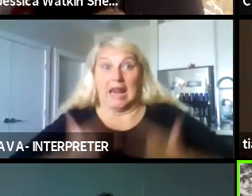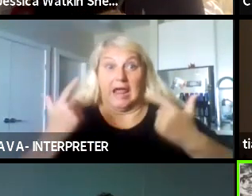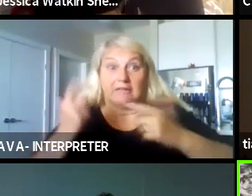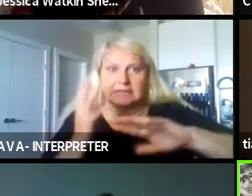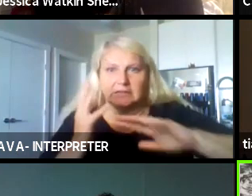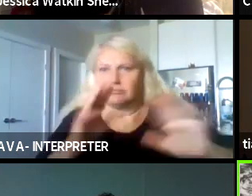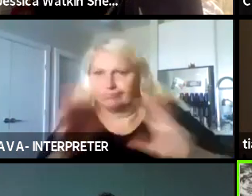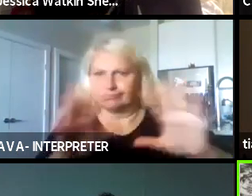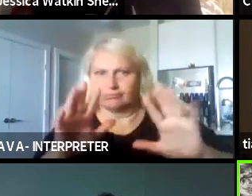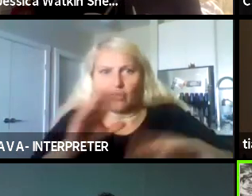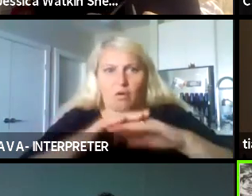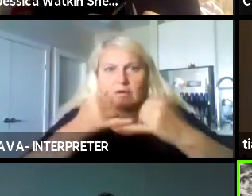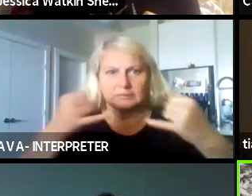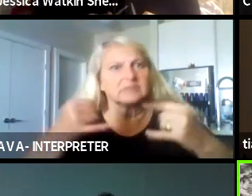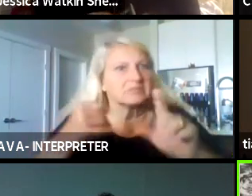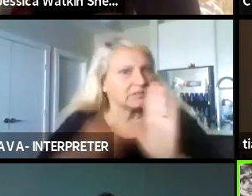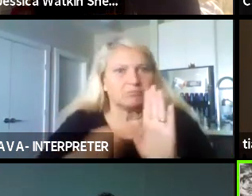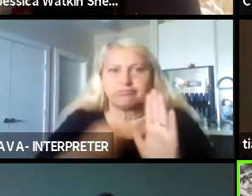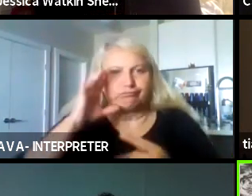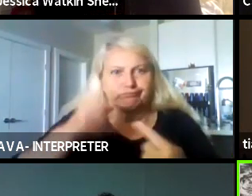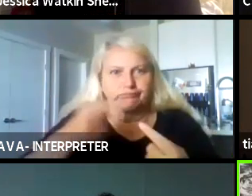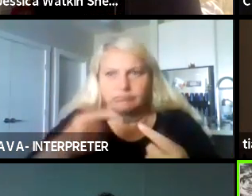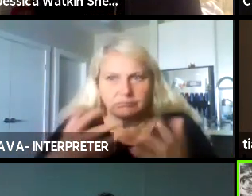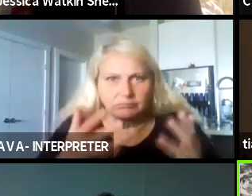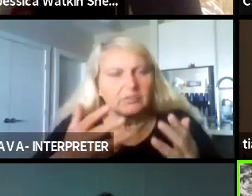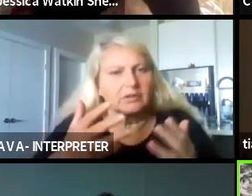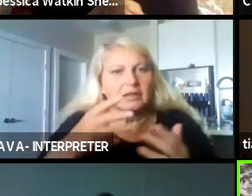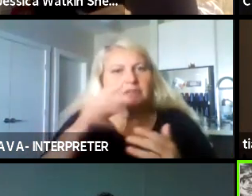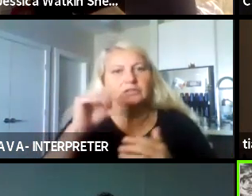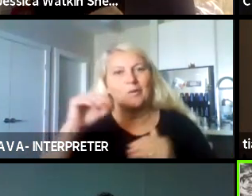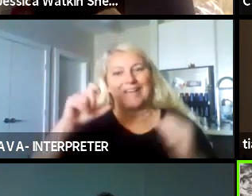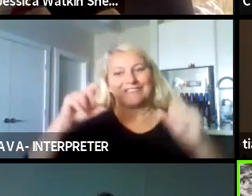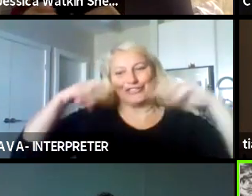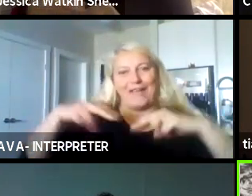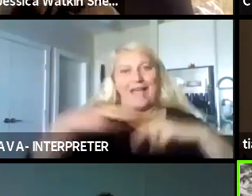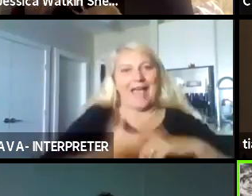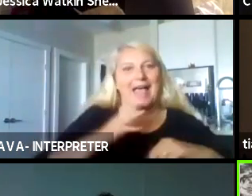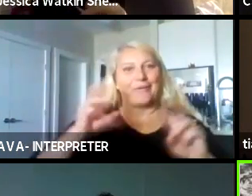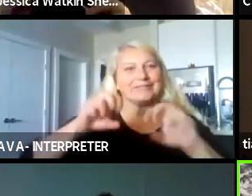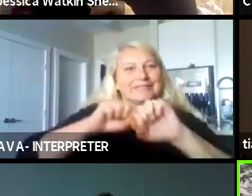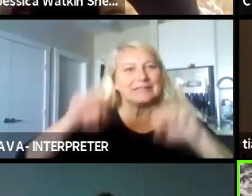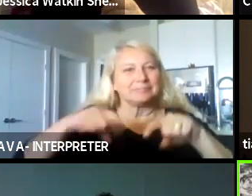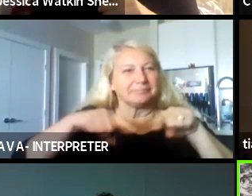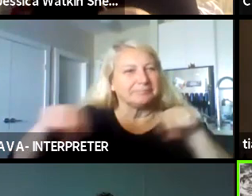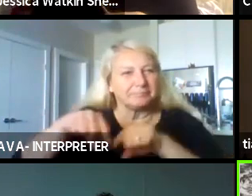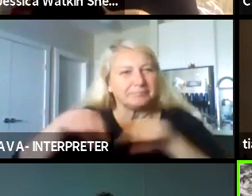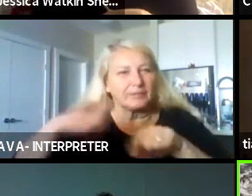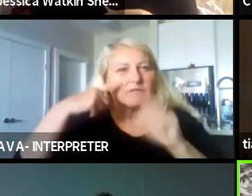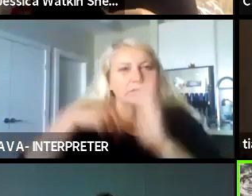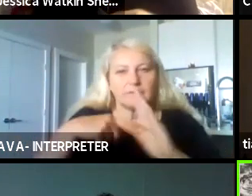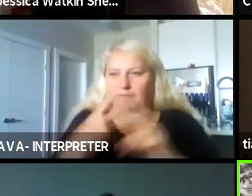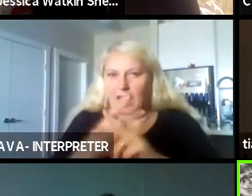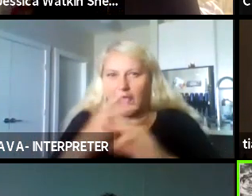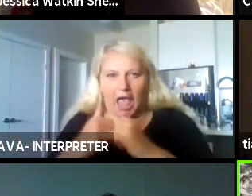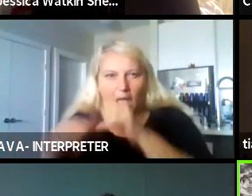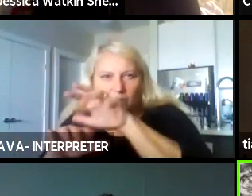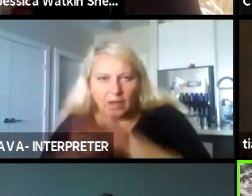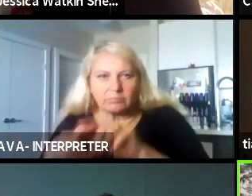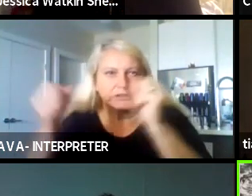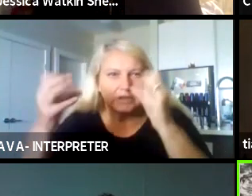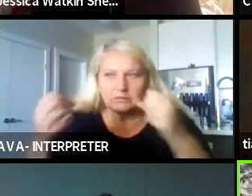the limits of the programs and the systems that we're using. The fact that they have not been designed to consider